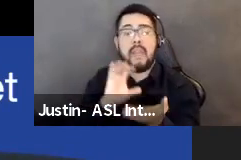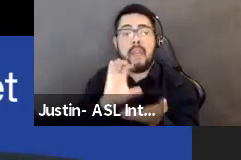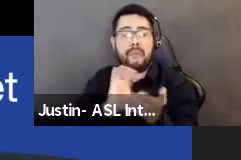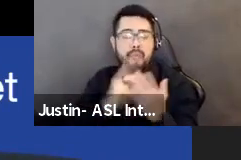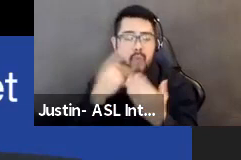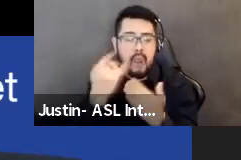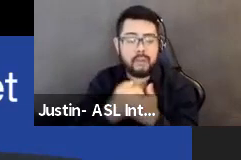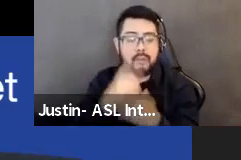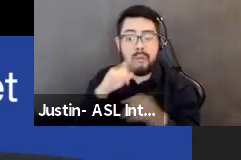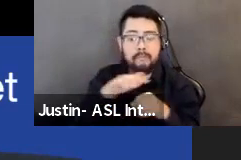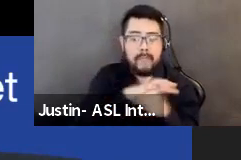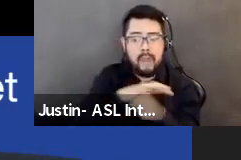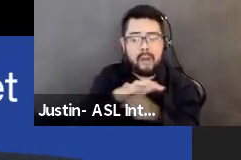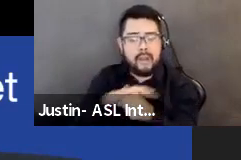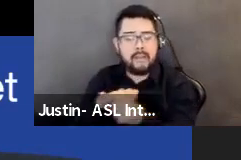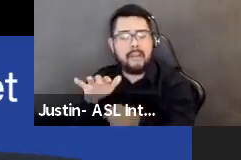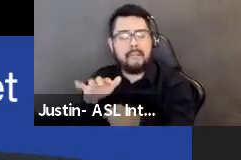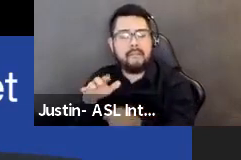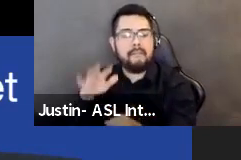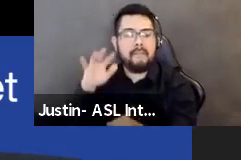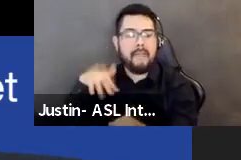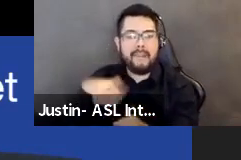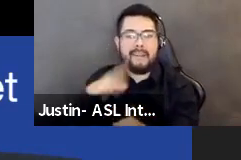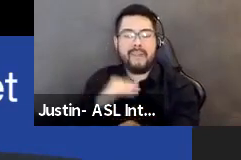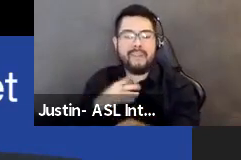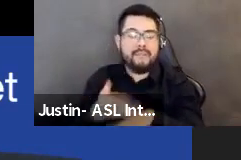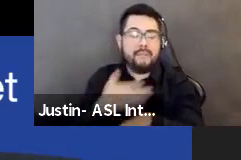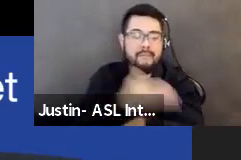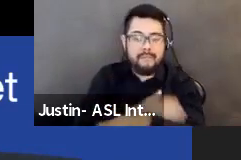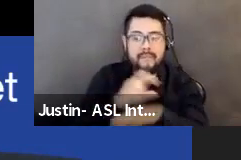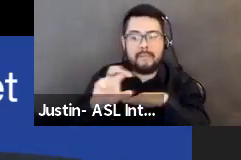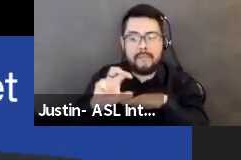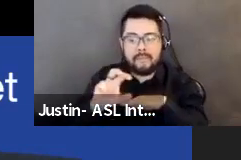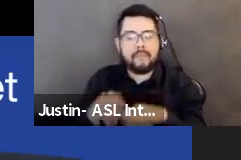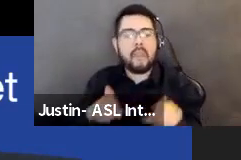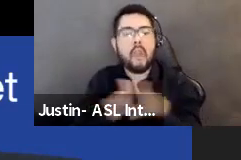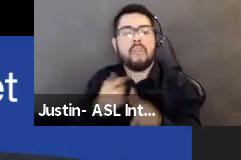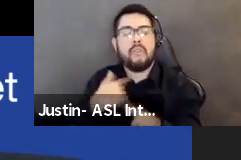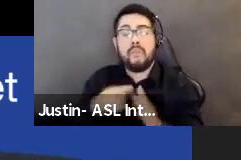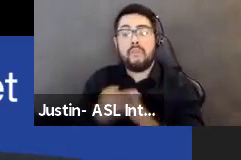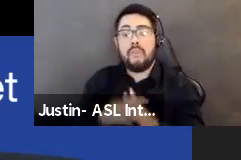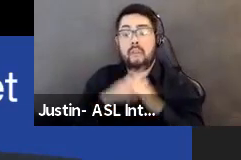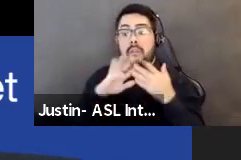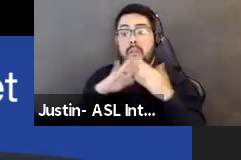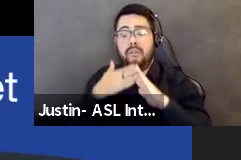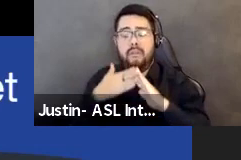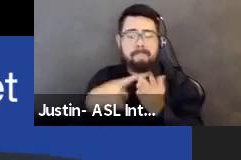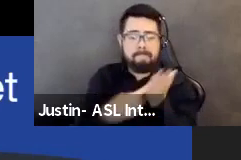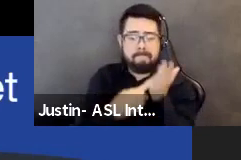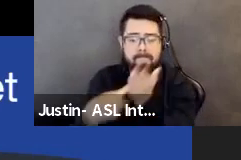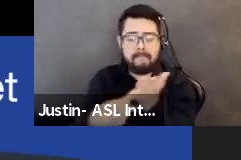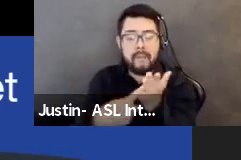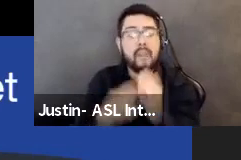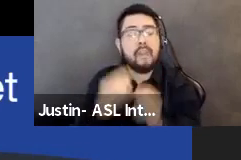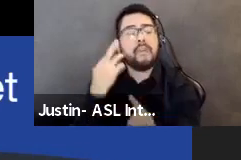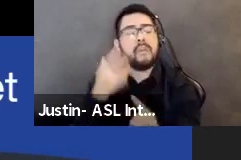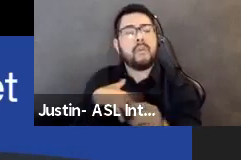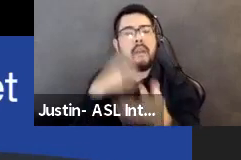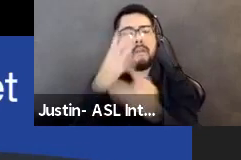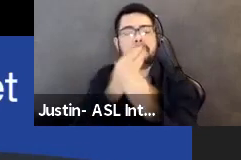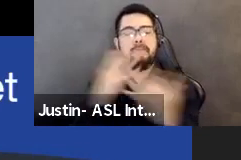communities that had not seen previous investment we also embarked on community conversations to inform our